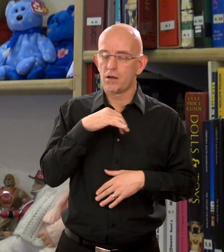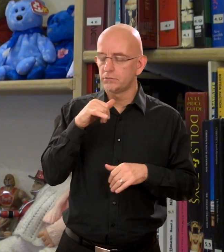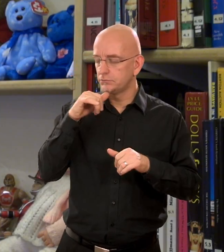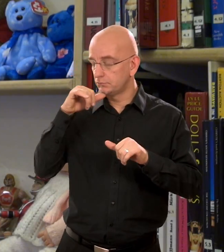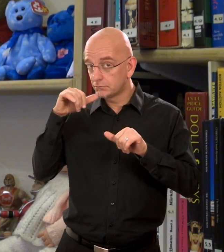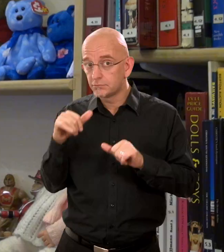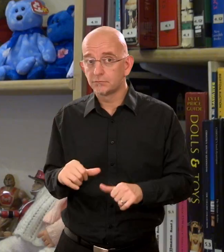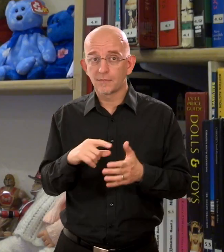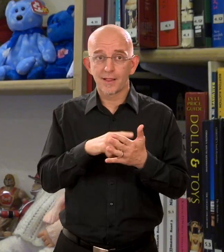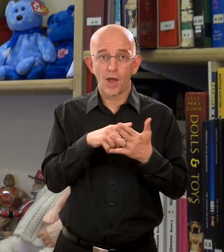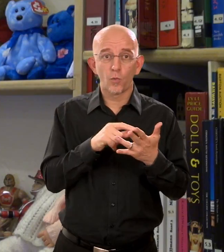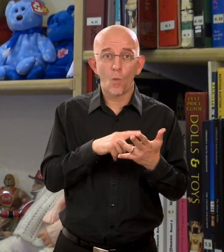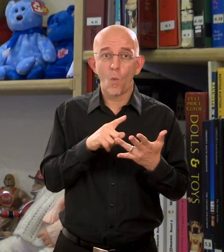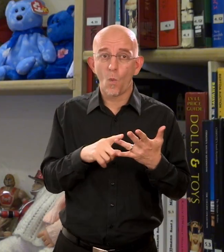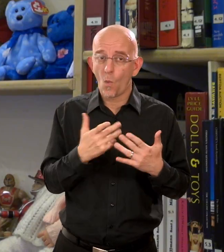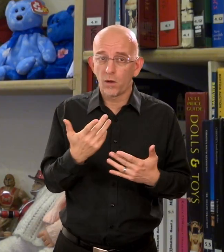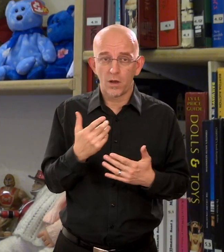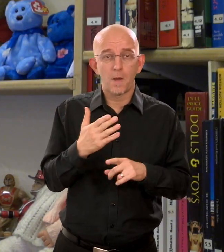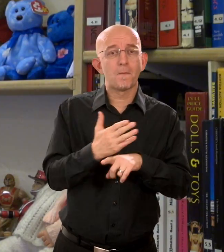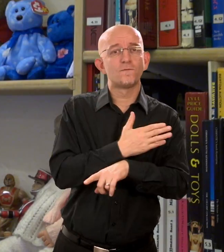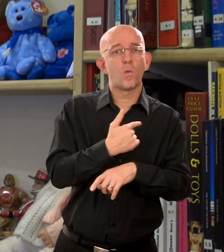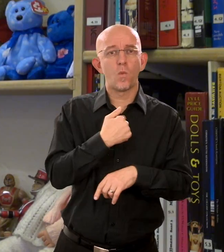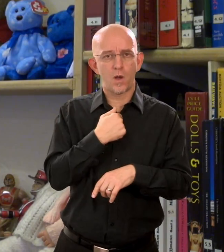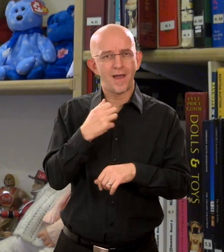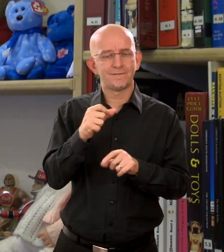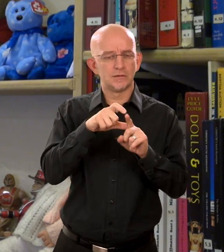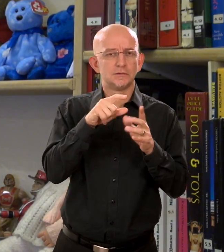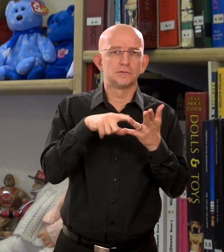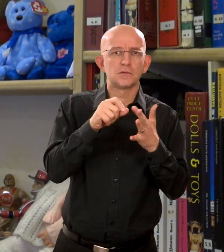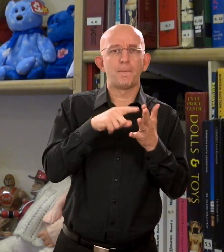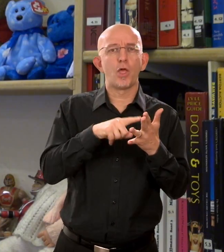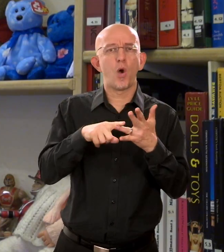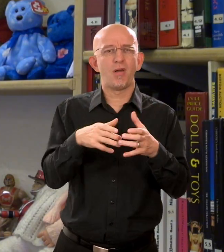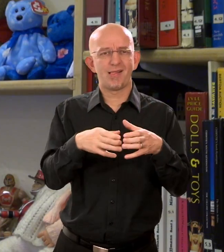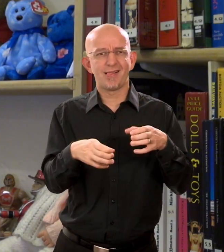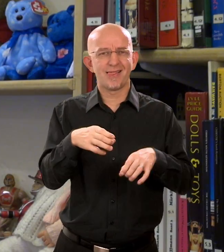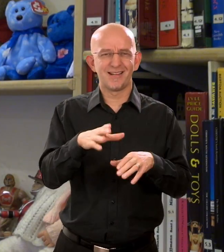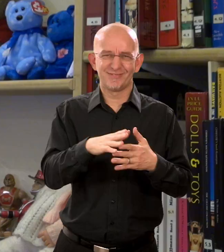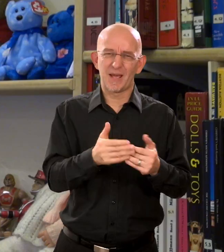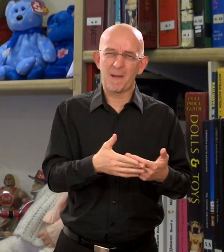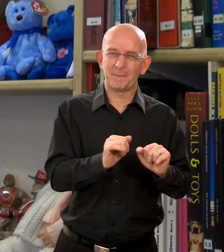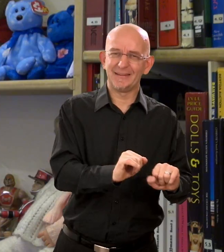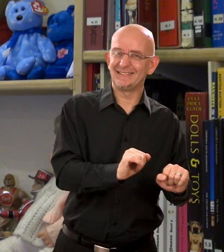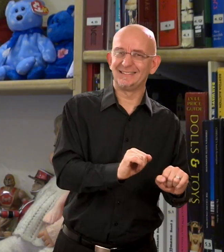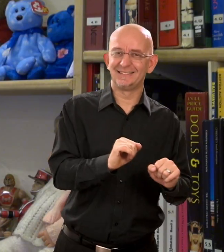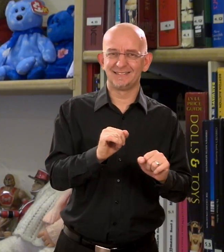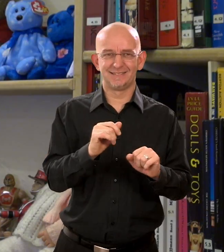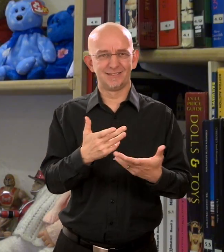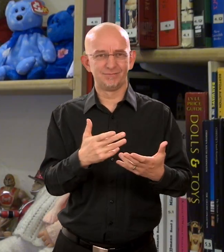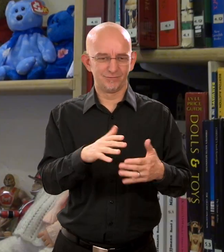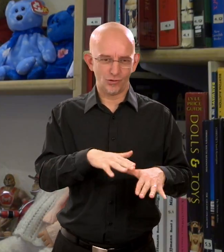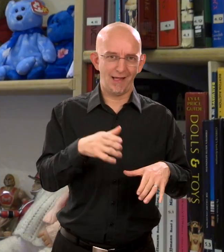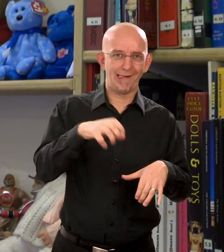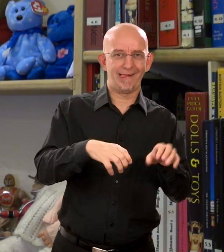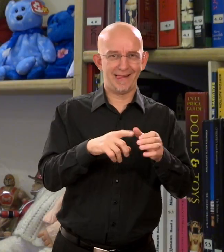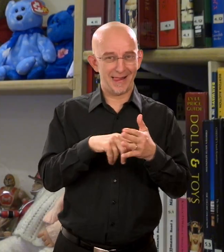baby version of Lego, or the small child version, and they were a bit bigger, they're probably about that big or something, so children couldn't eat